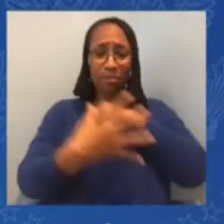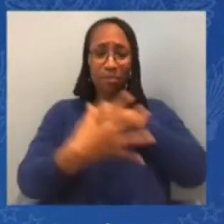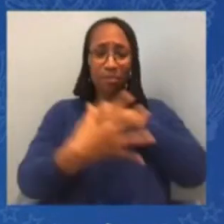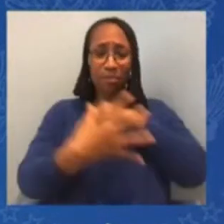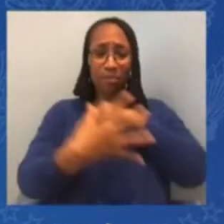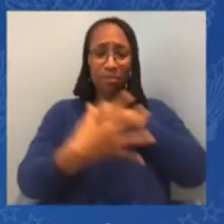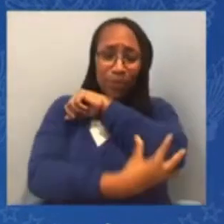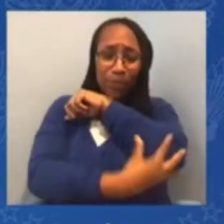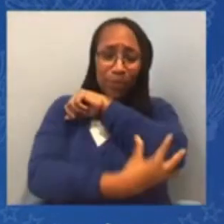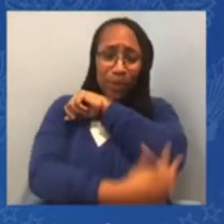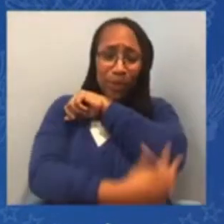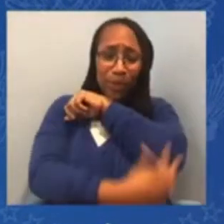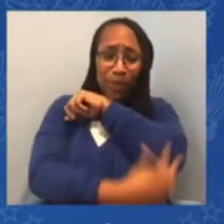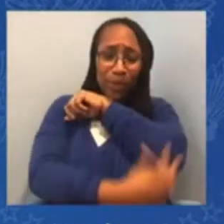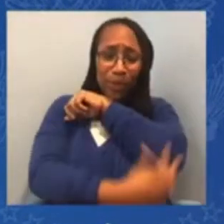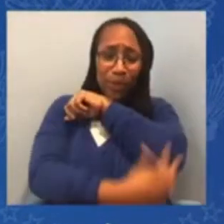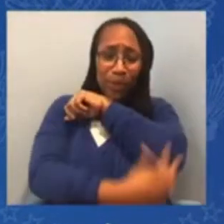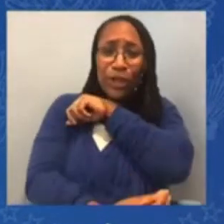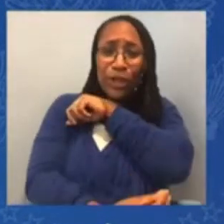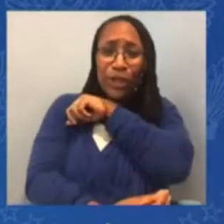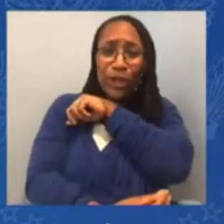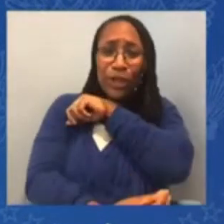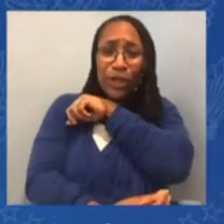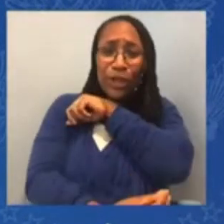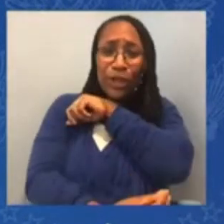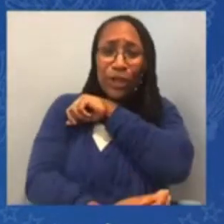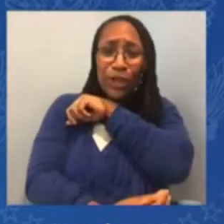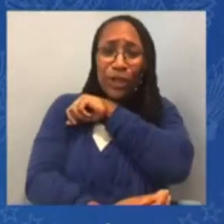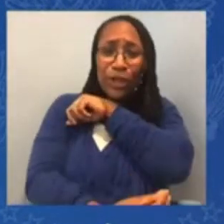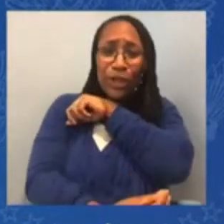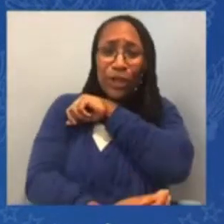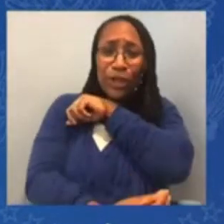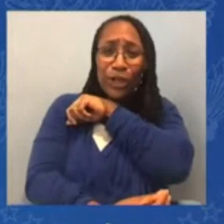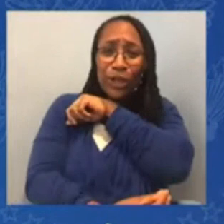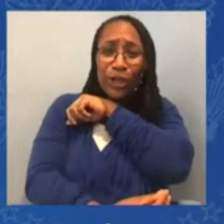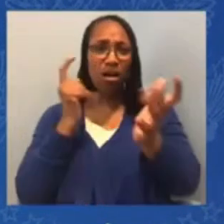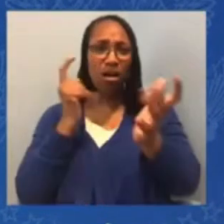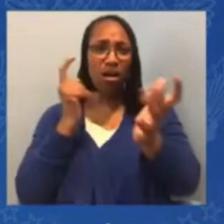that it reaches other places. Every single day.